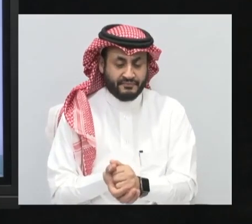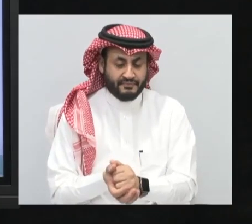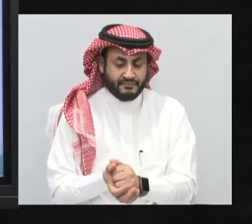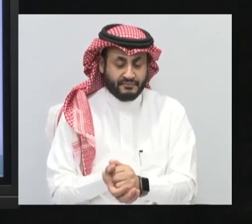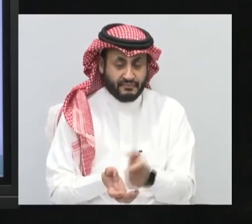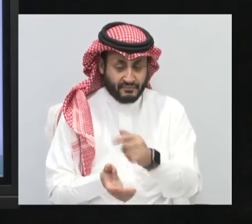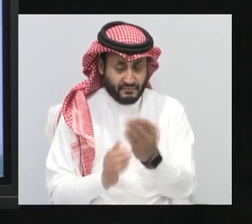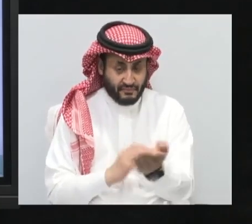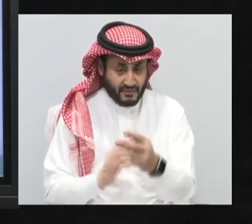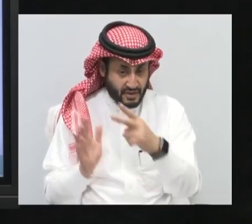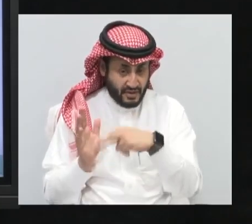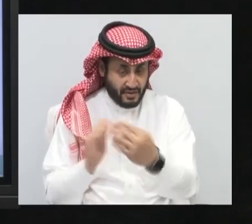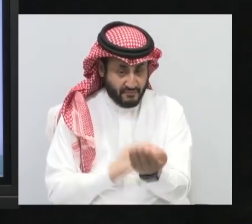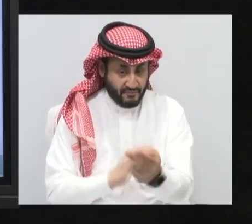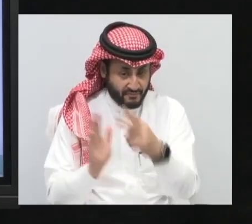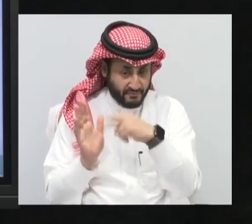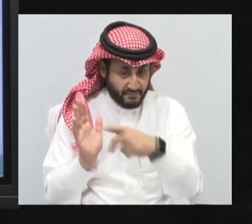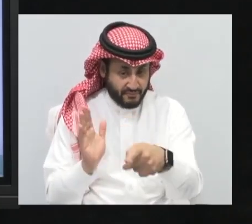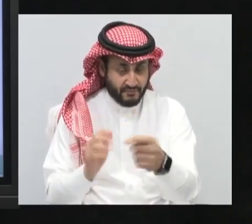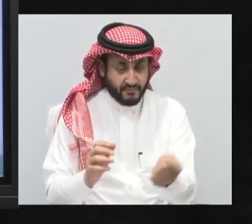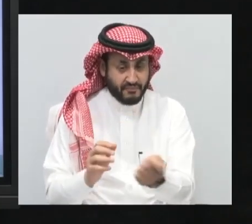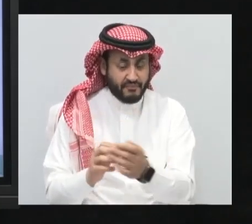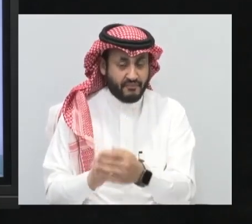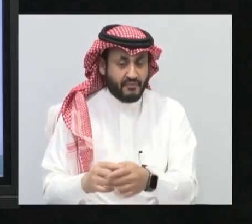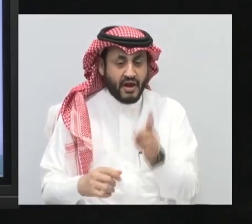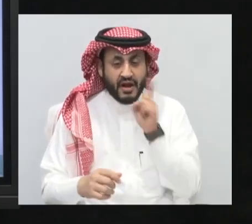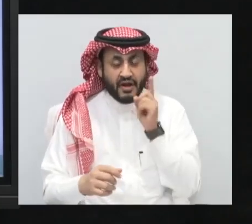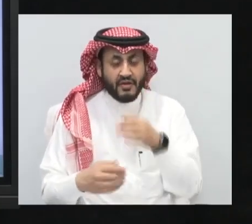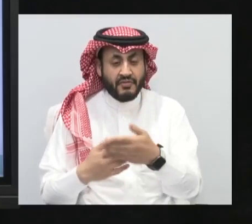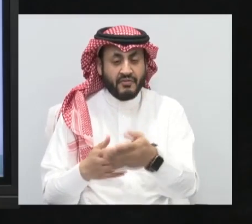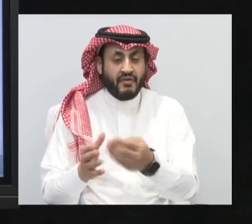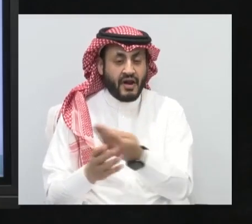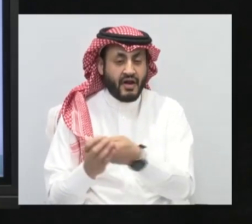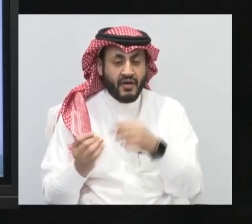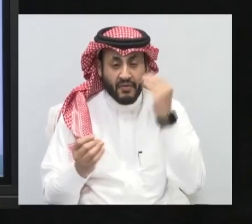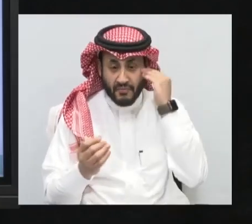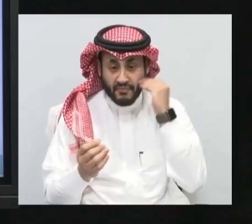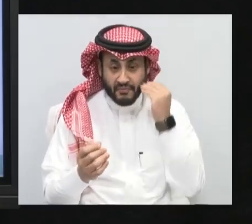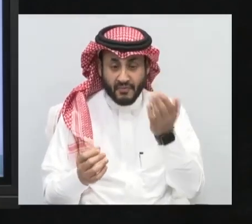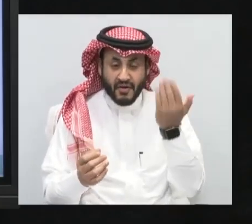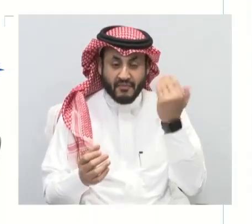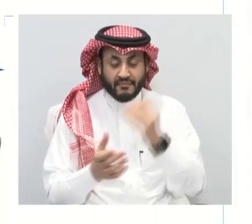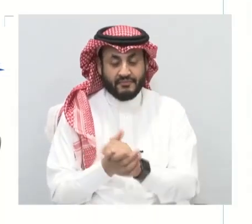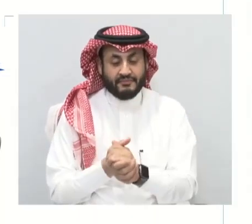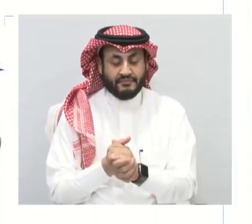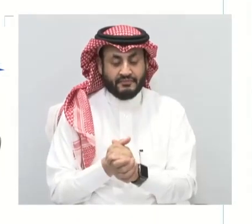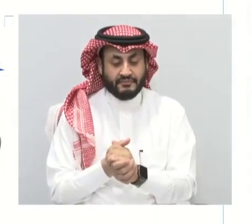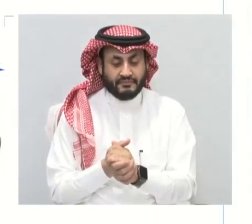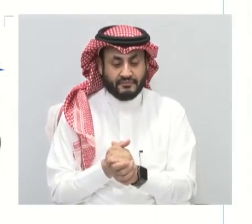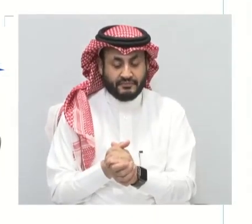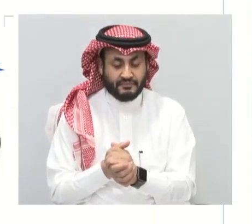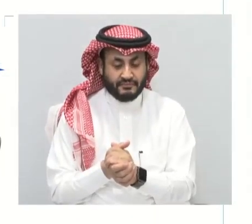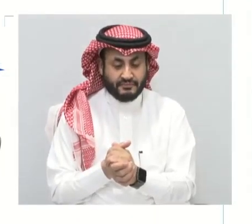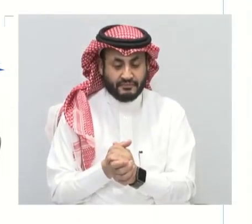that on a message that was written by a mother to her daughter. If you still remember from the previous lesson, she